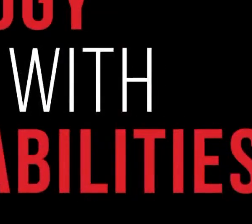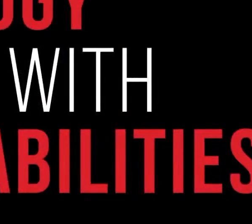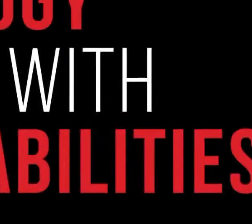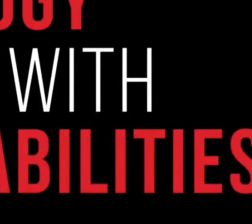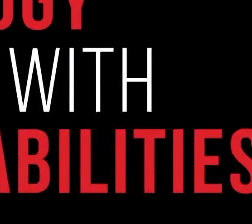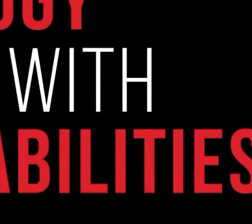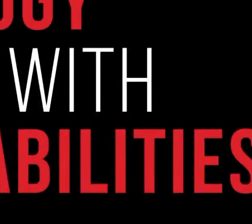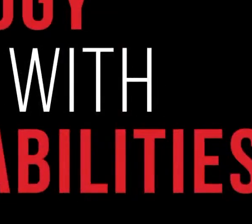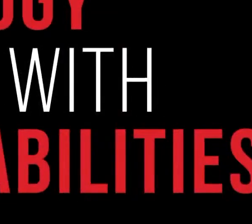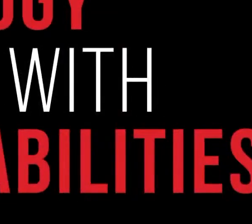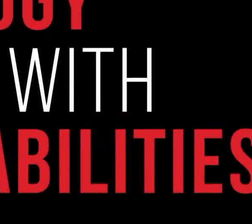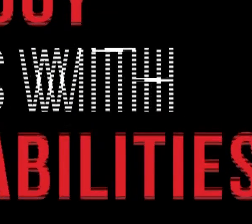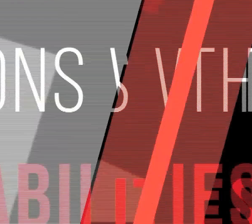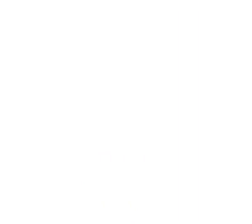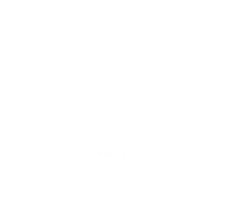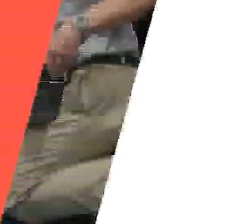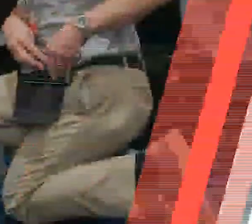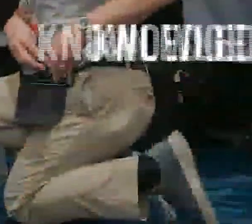disabilities.